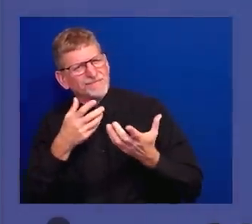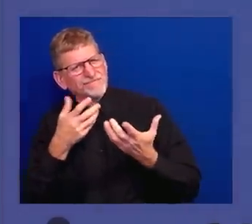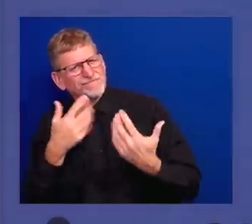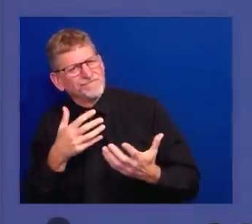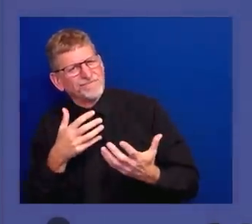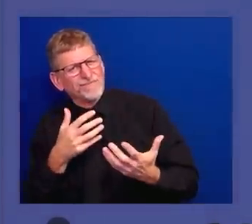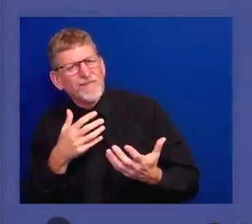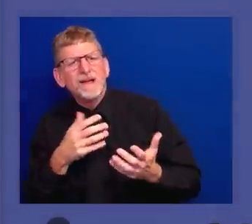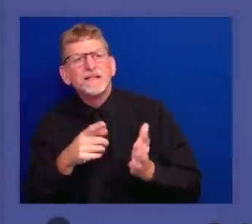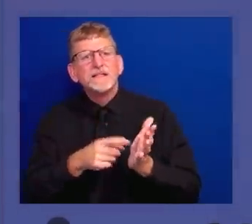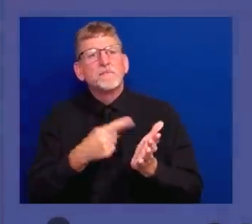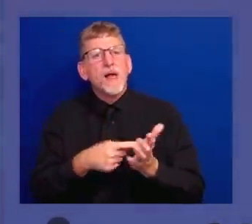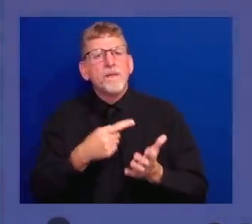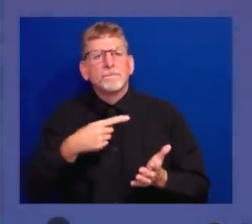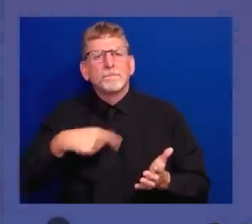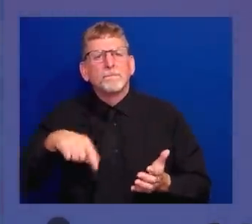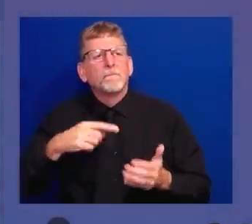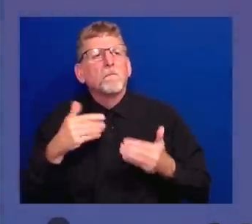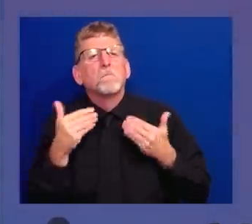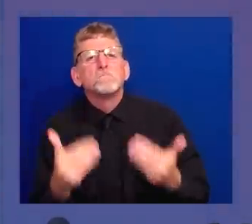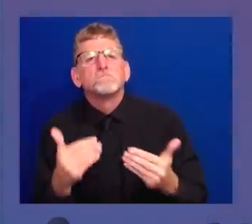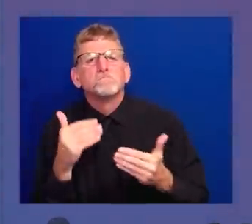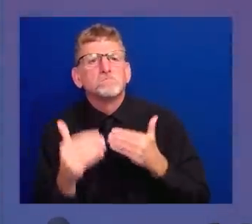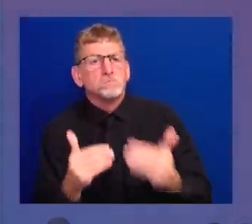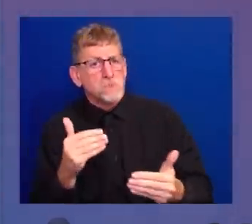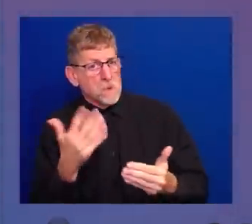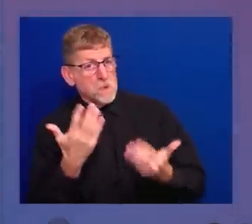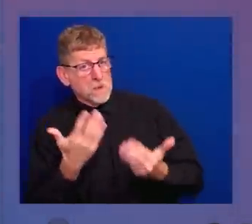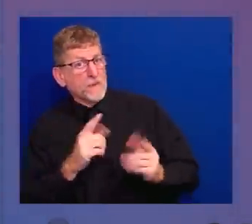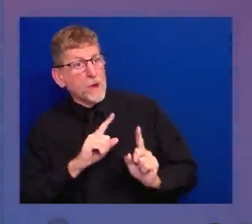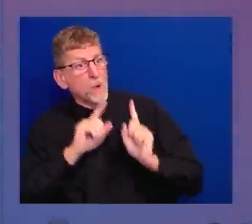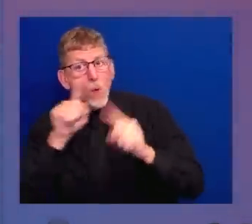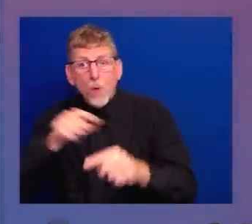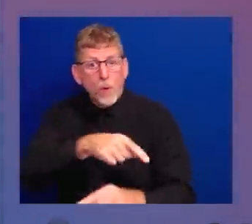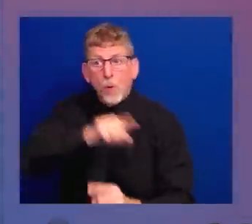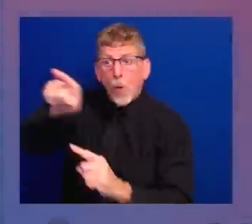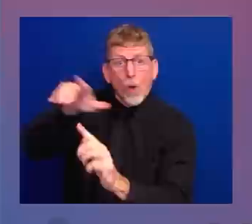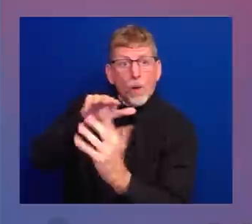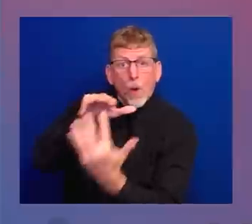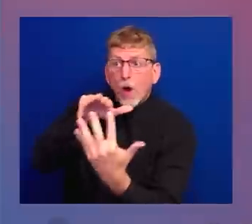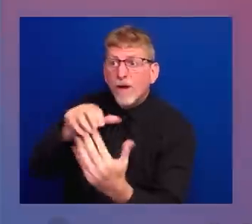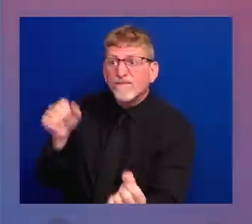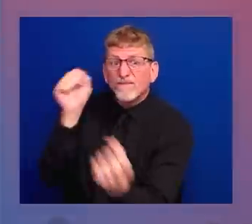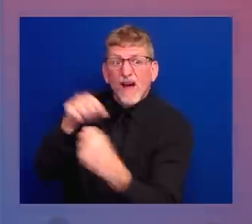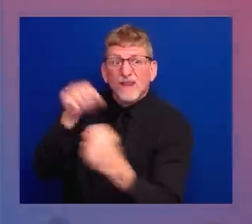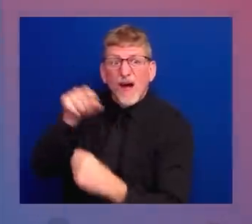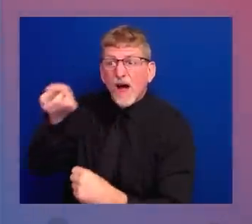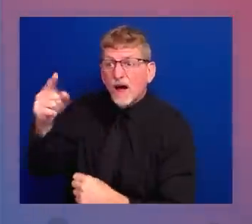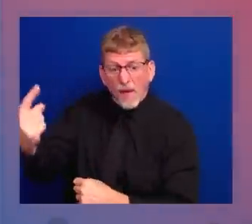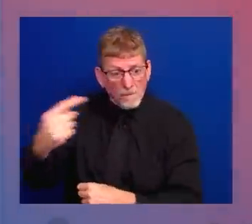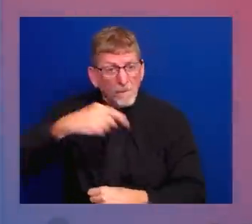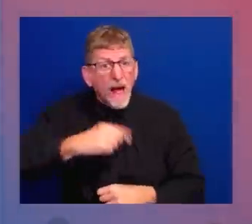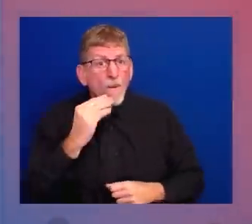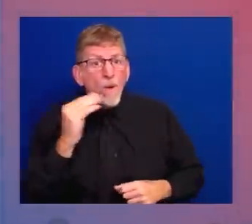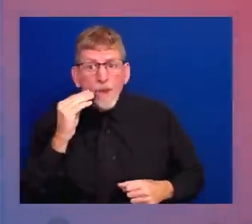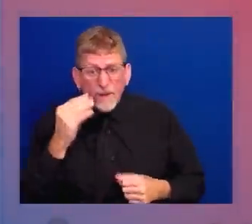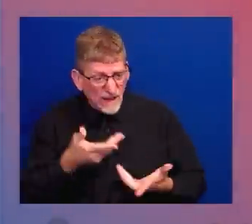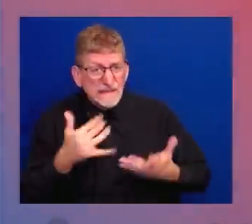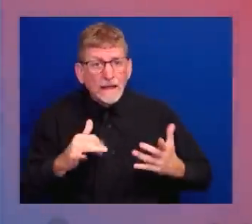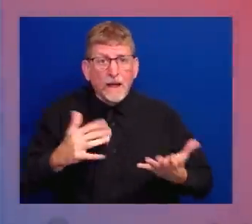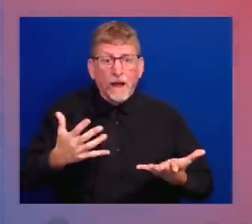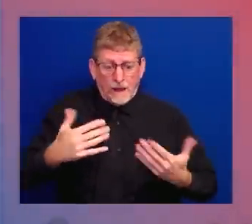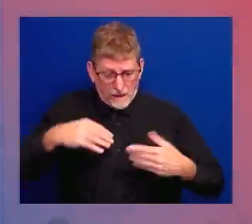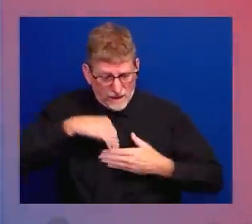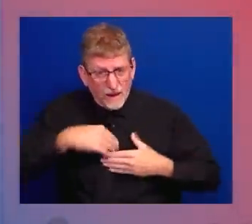wage another battle, one to have our illnesses recognized. We've waited through paperwork. We've waited on